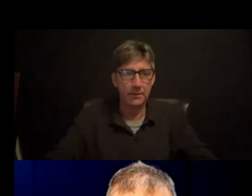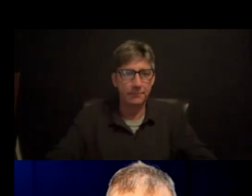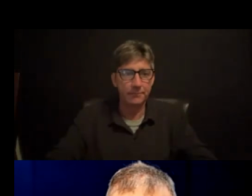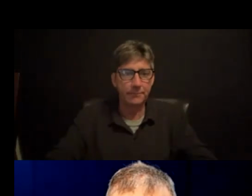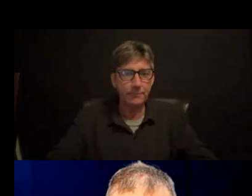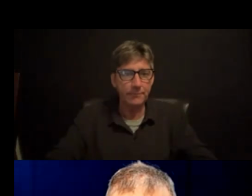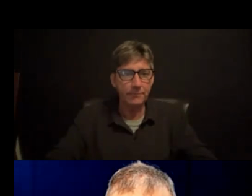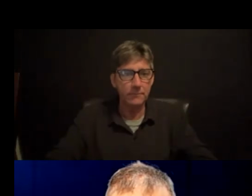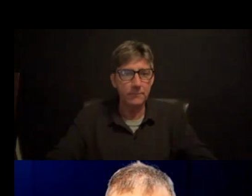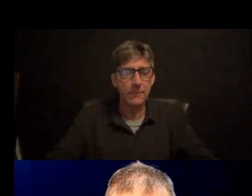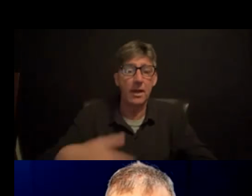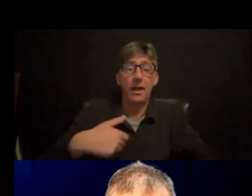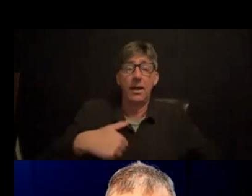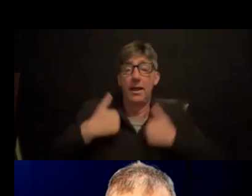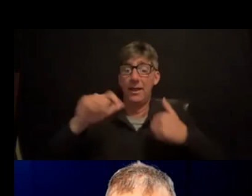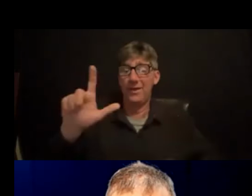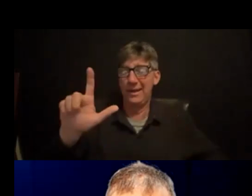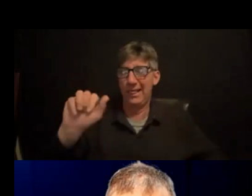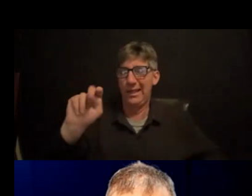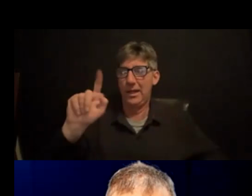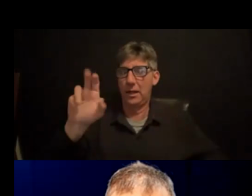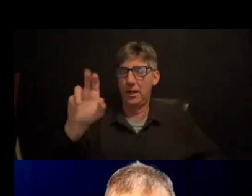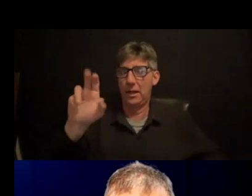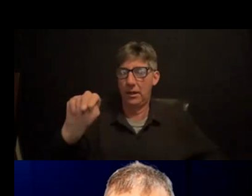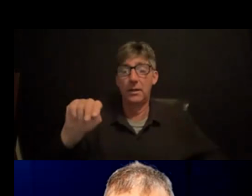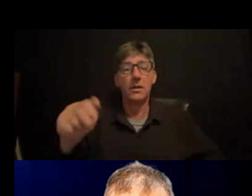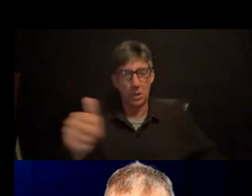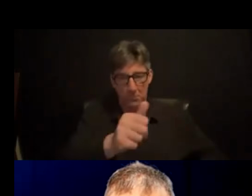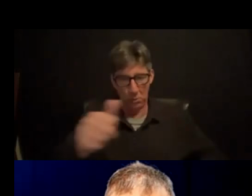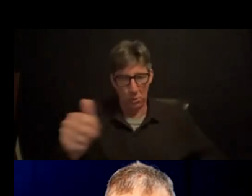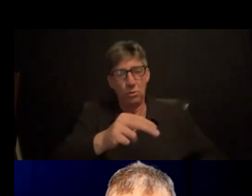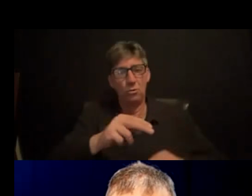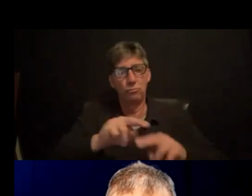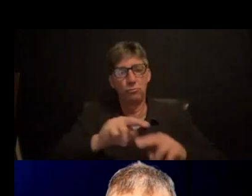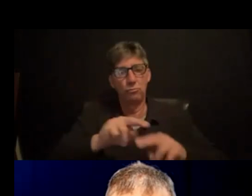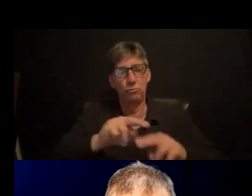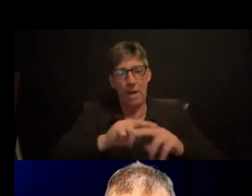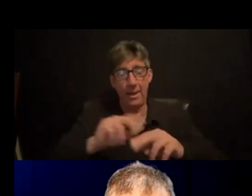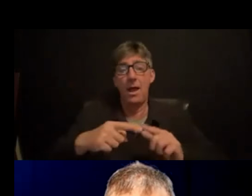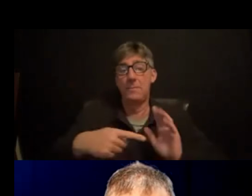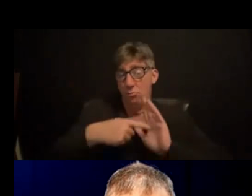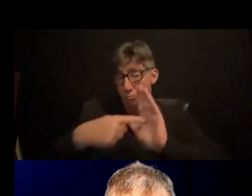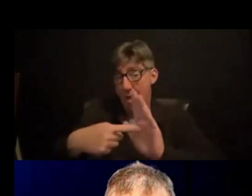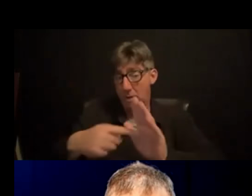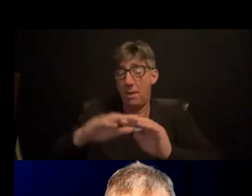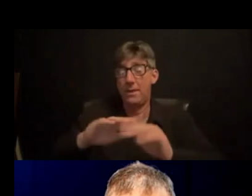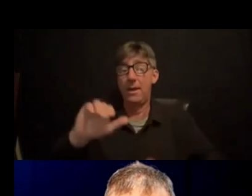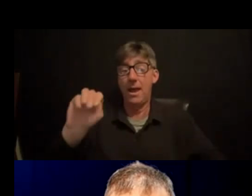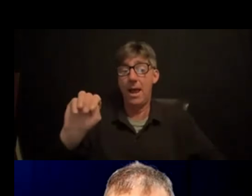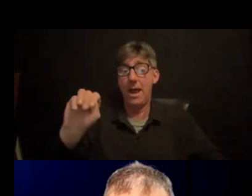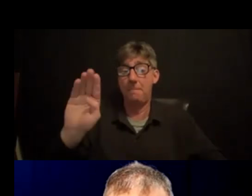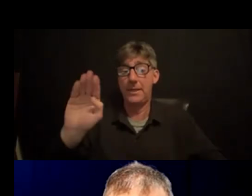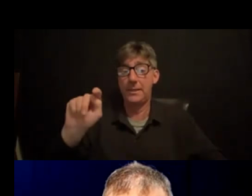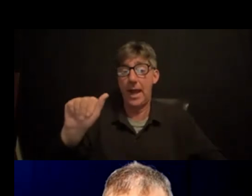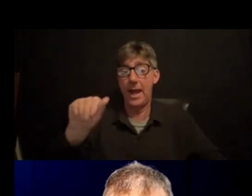I'm a Lincoln resident, a commuter rail user, and the representative from Lincoln to the MBTA Advisory Committee. I